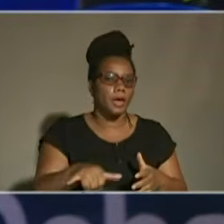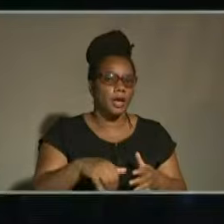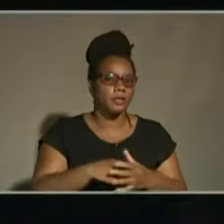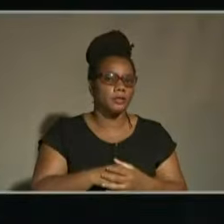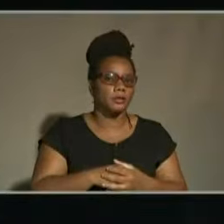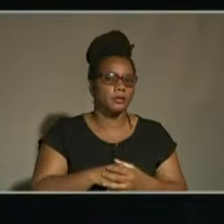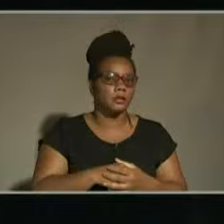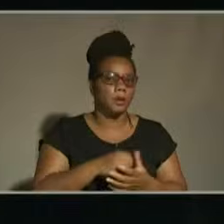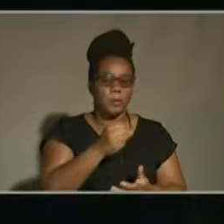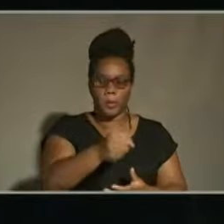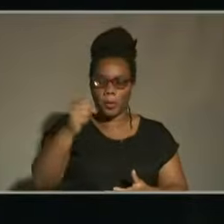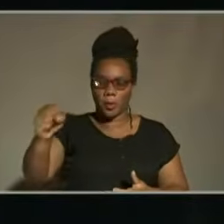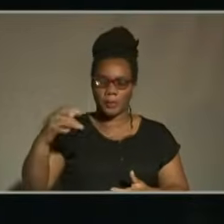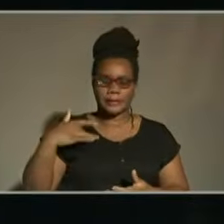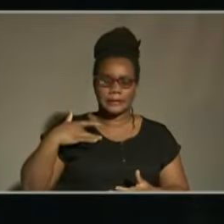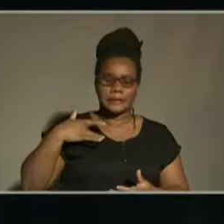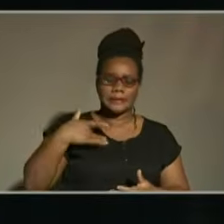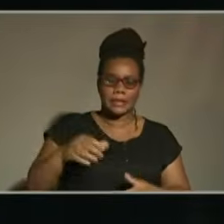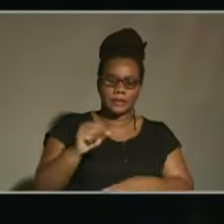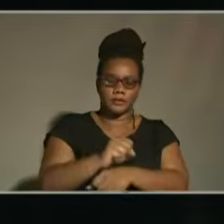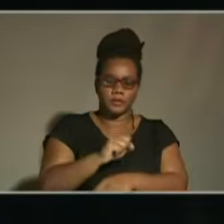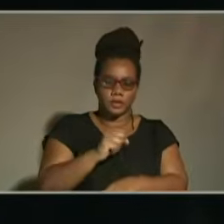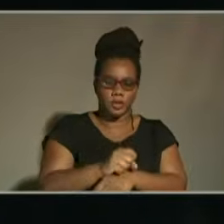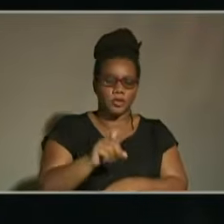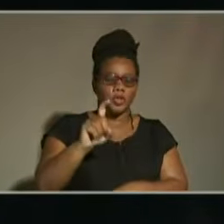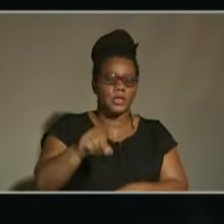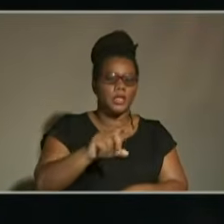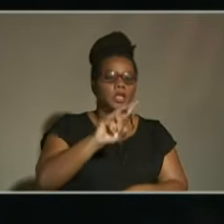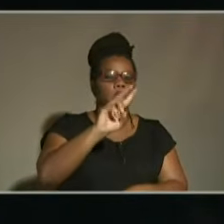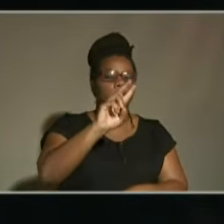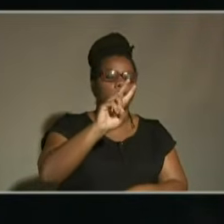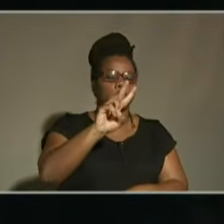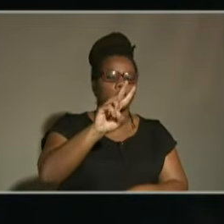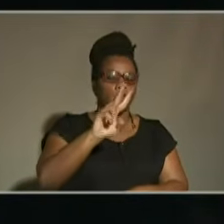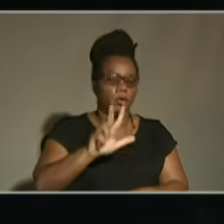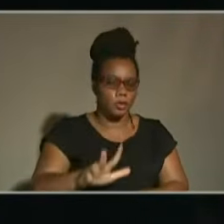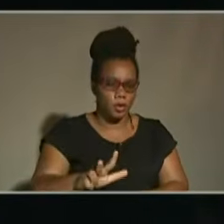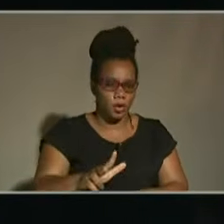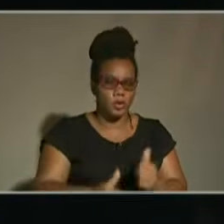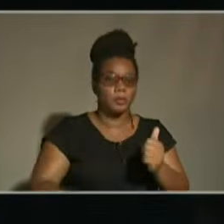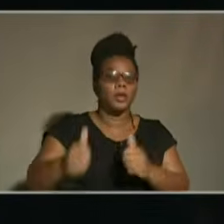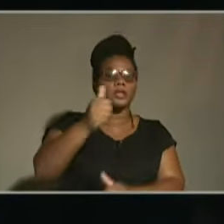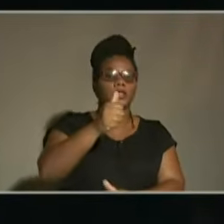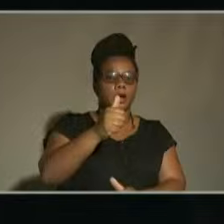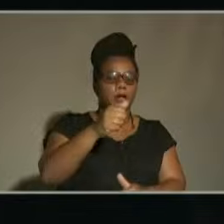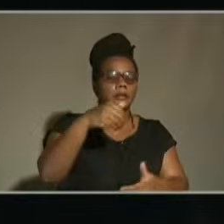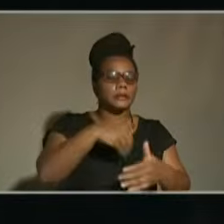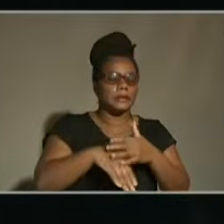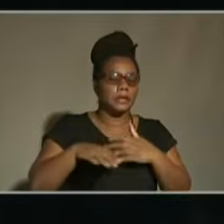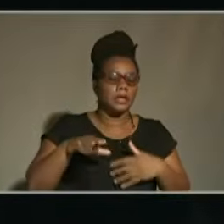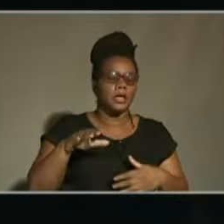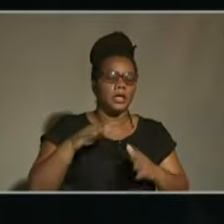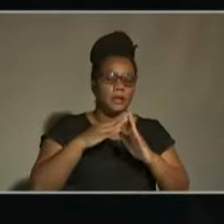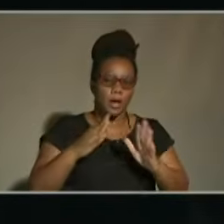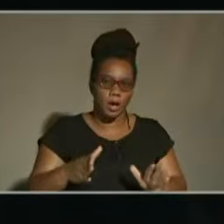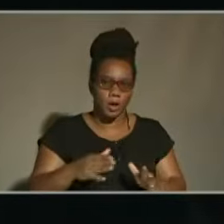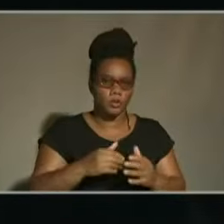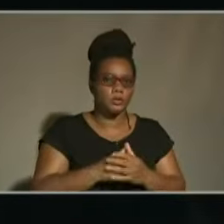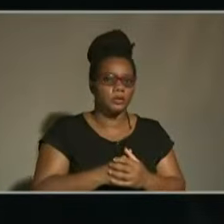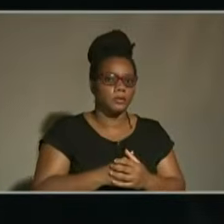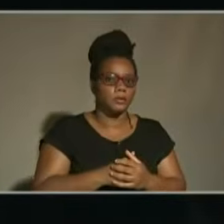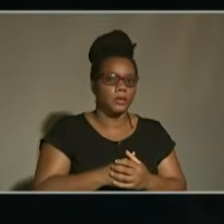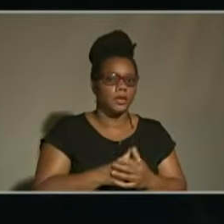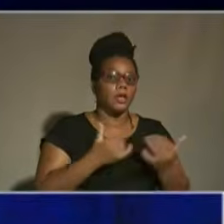posts be approved by a 2/3 majority in each House of Parliament, thereby requiring consensus between government and opposition. Now, the